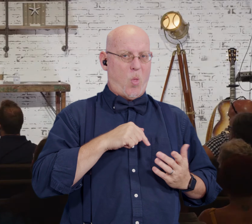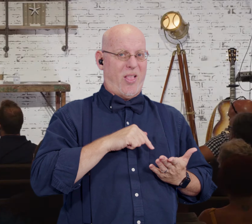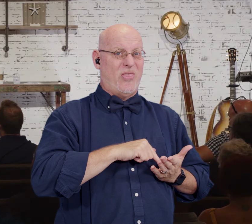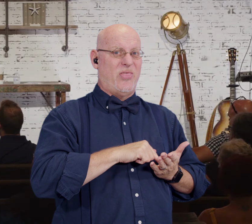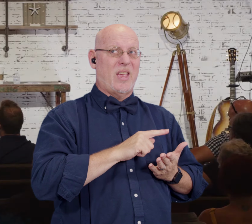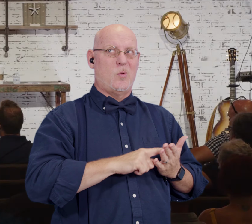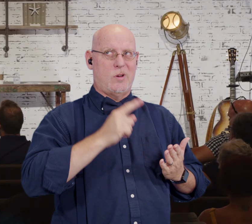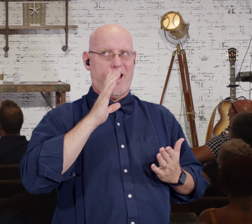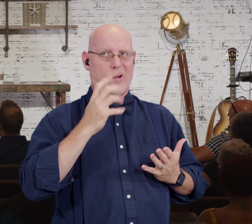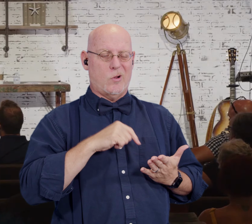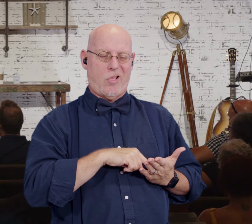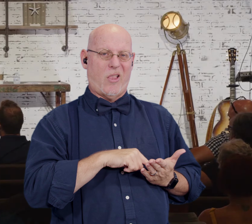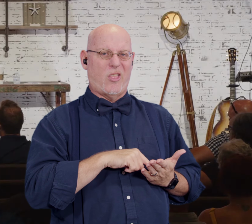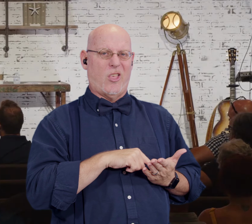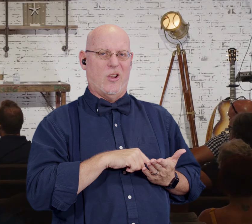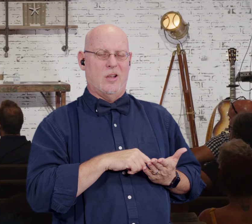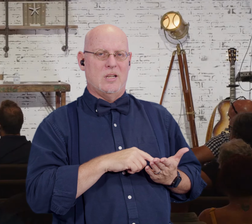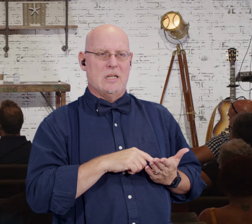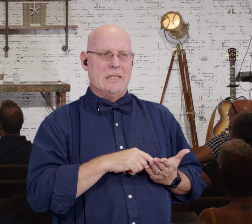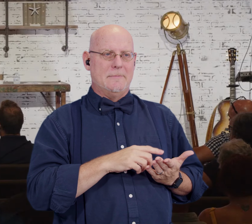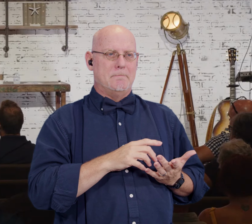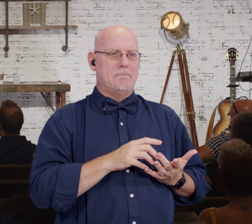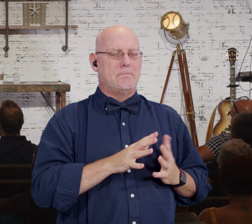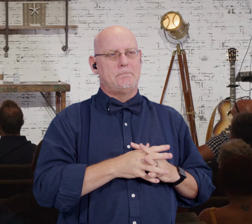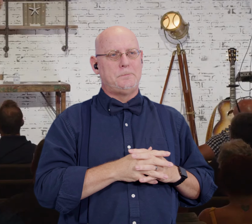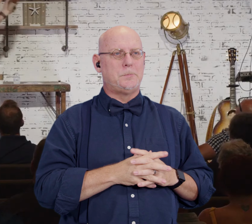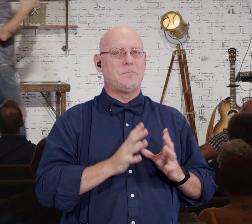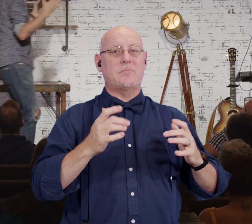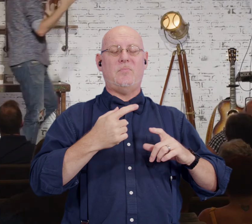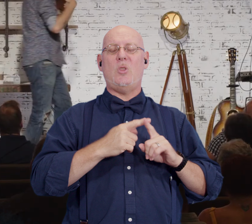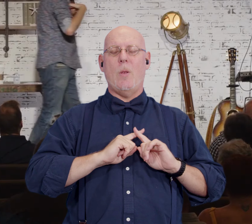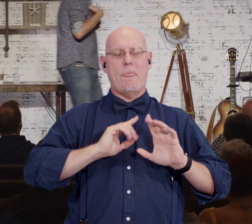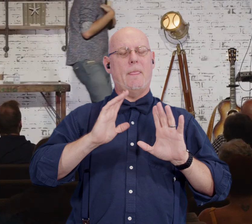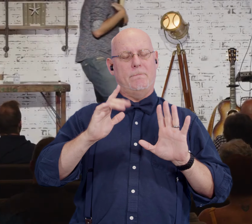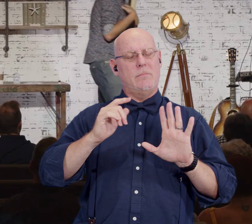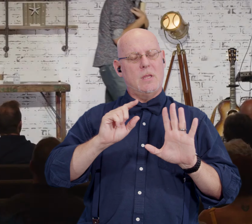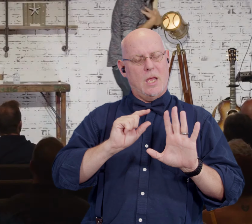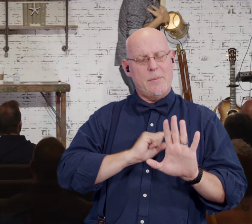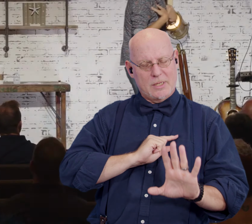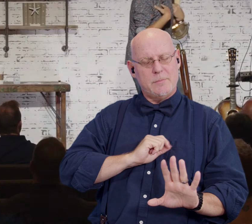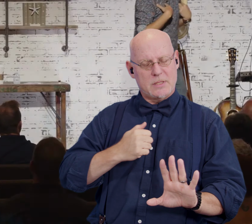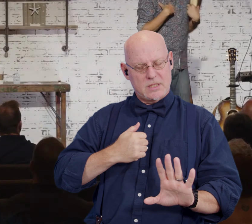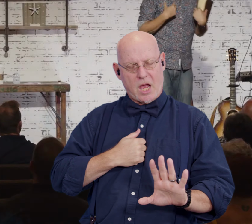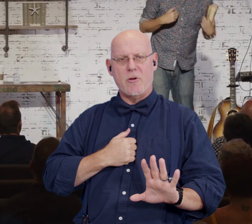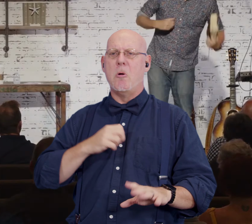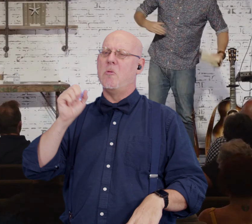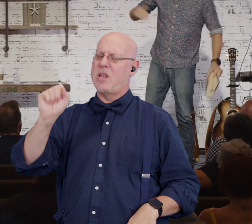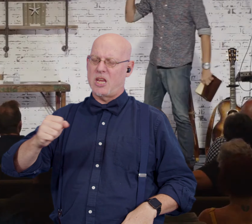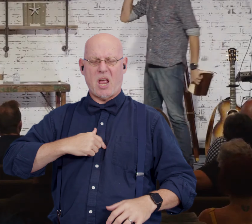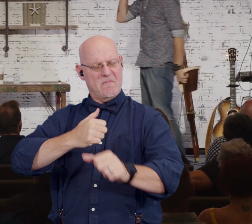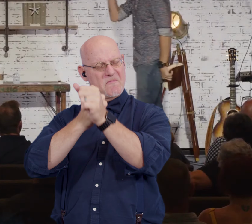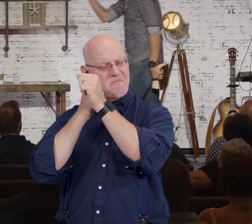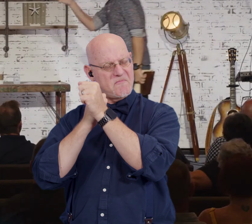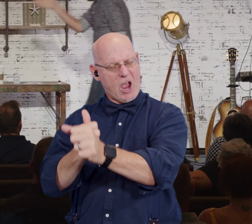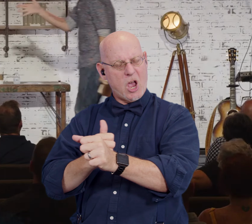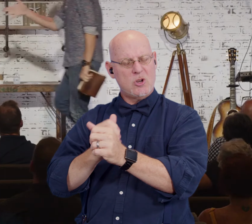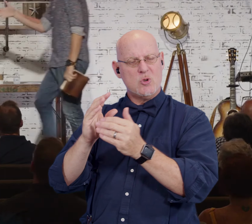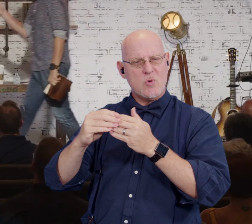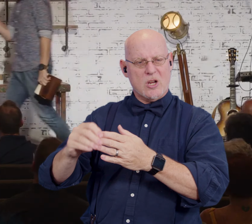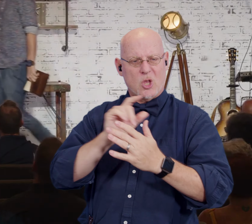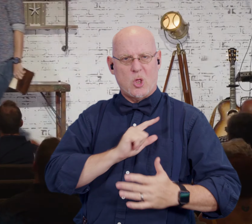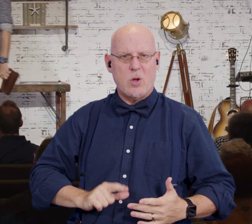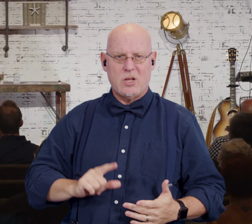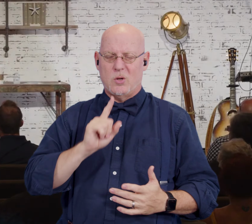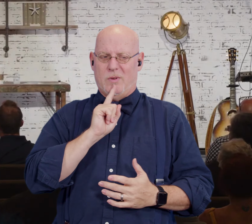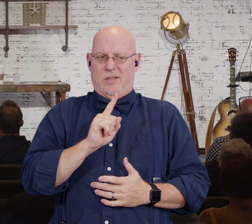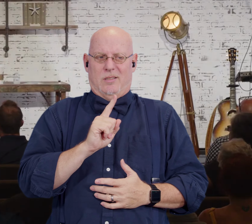the Lord wants. I mean this, like there's lots of Christians, and I'm guilty of this too, that we're like, yep, I'm following the direction of the Lord,